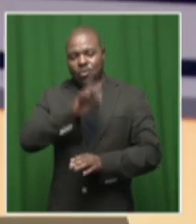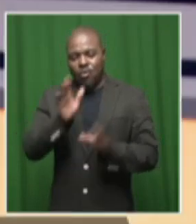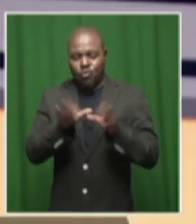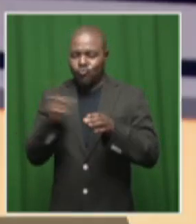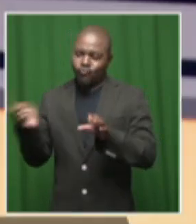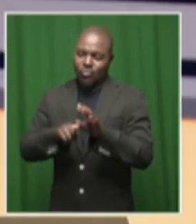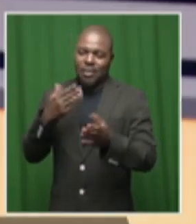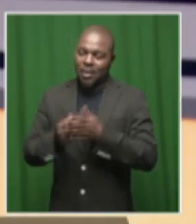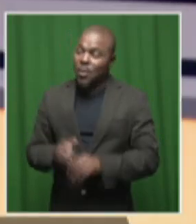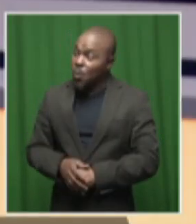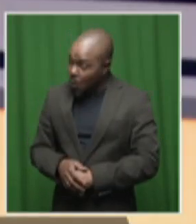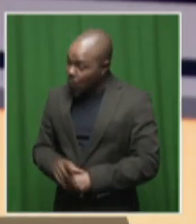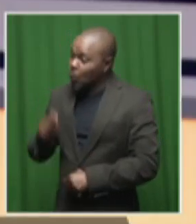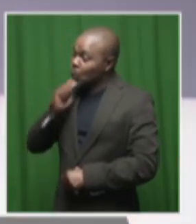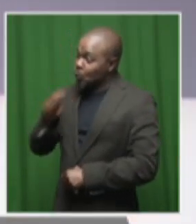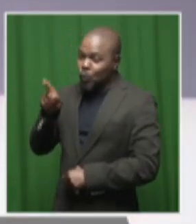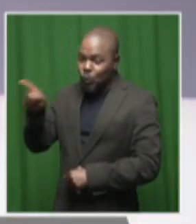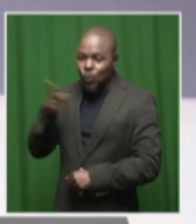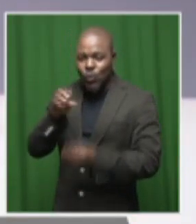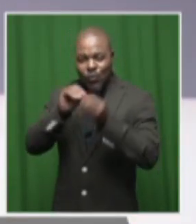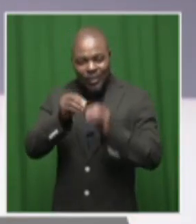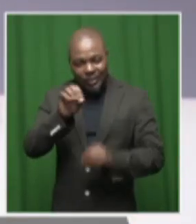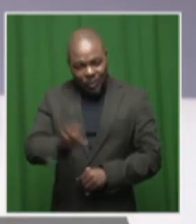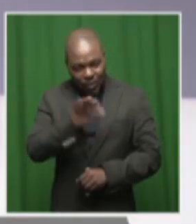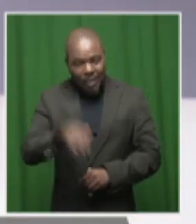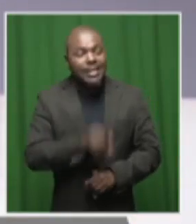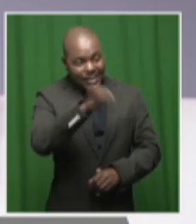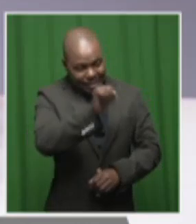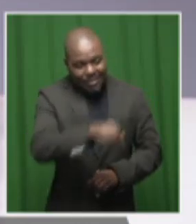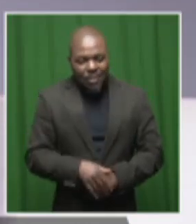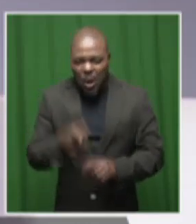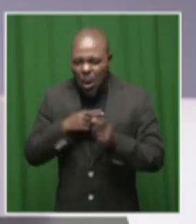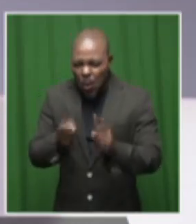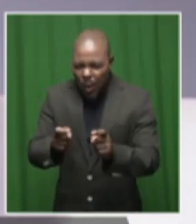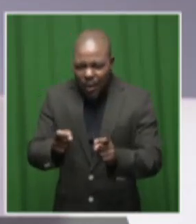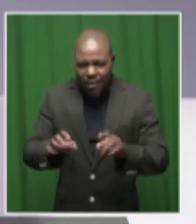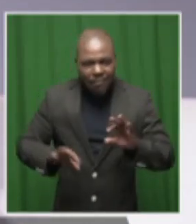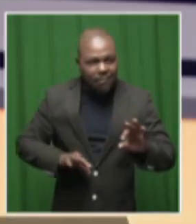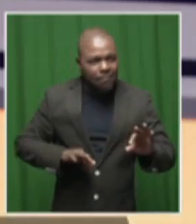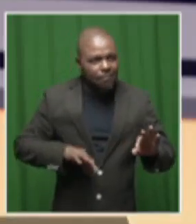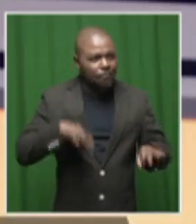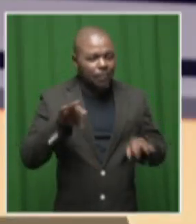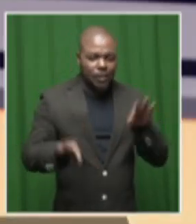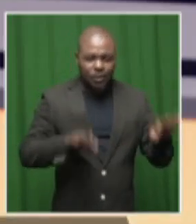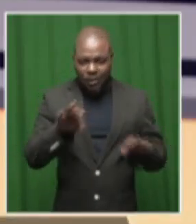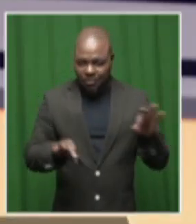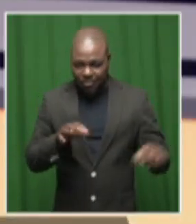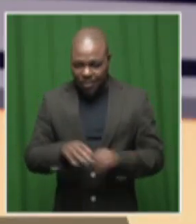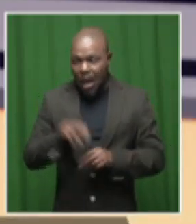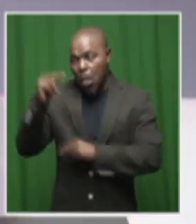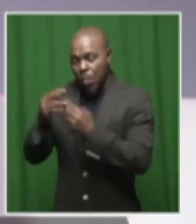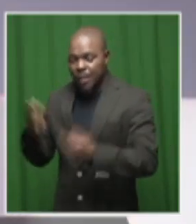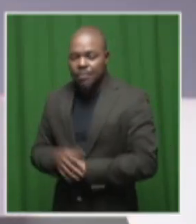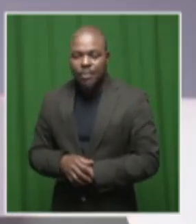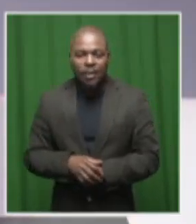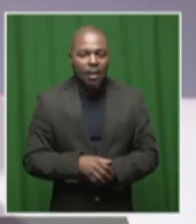Wow, you guys are really fixing the country here. I love the work that you do. We're fixing the country, but let's talk about quickly talk about the fashion. Yes, sure. So there's